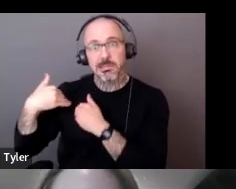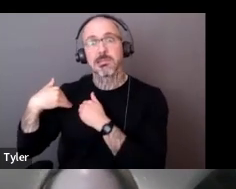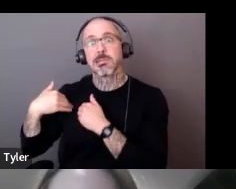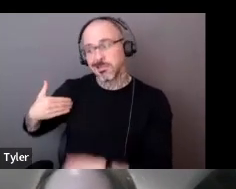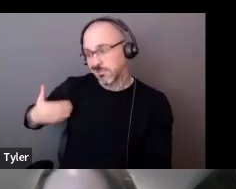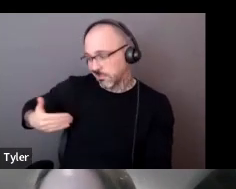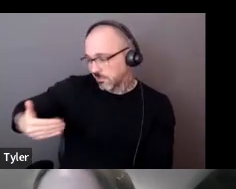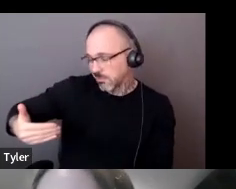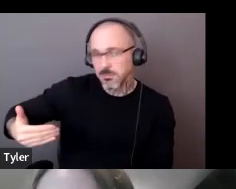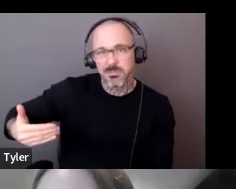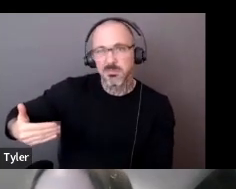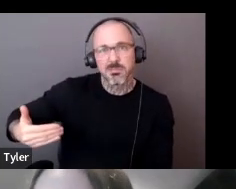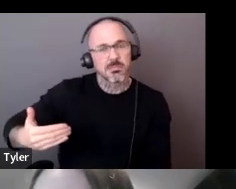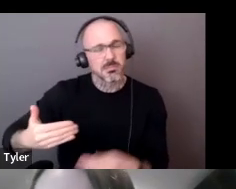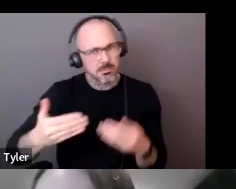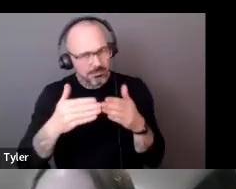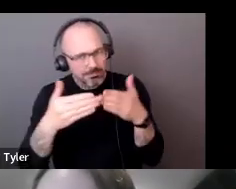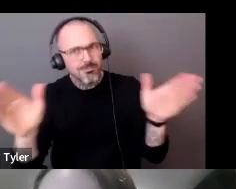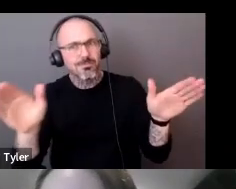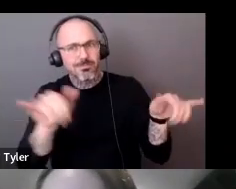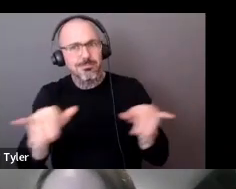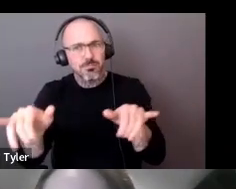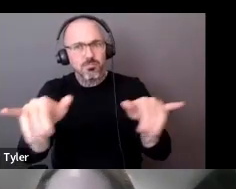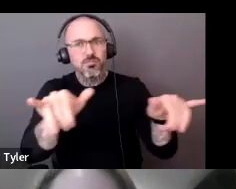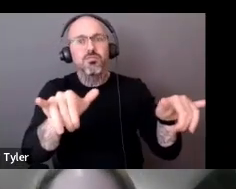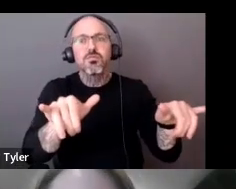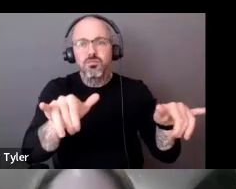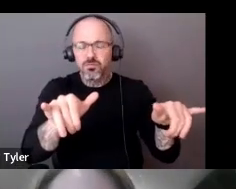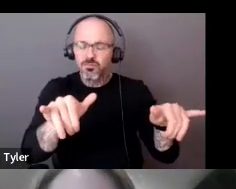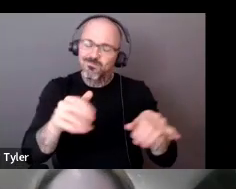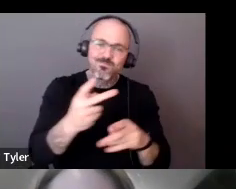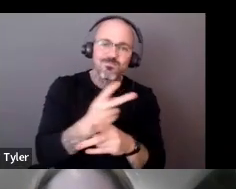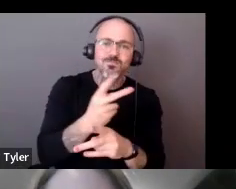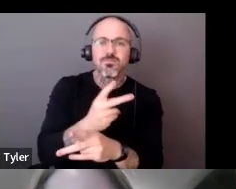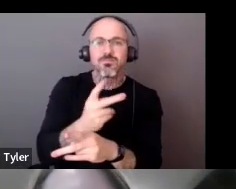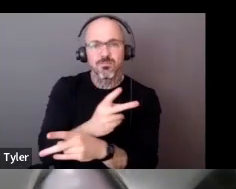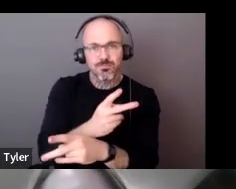So thank you. Okay.